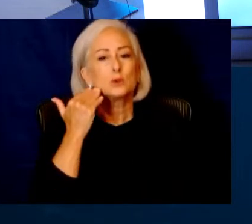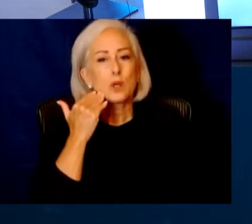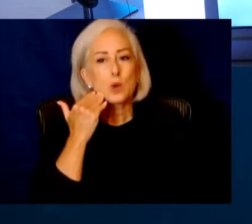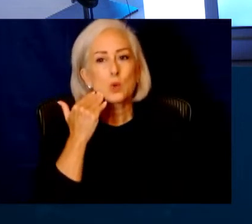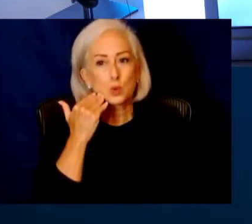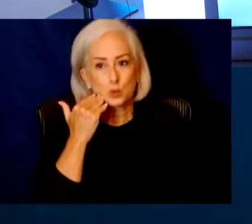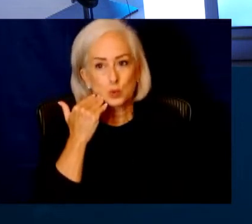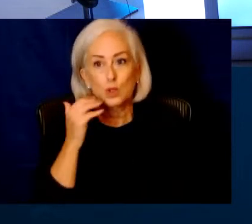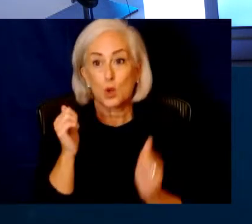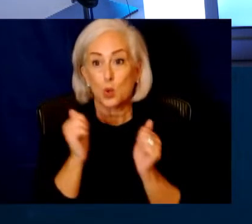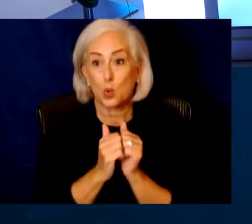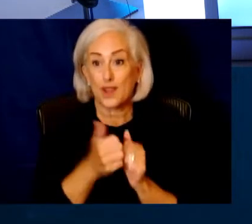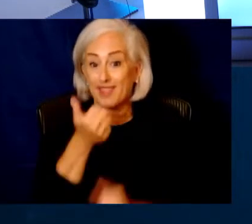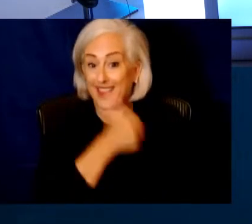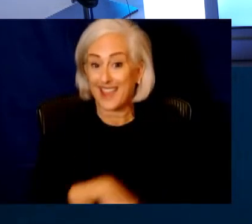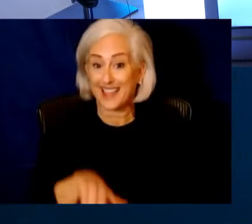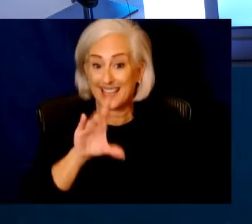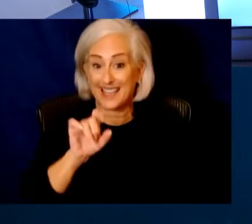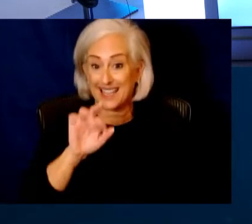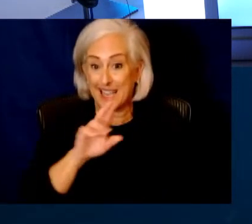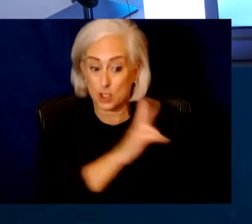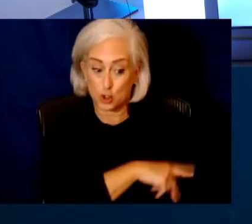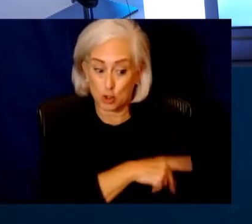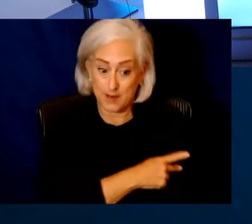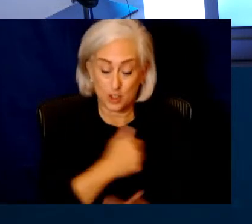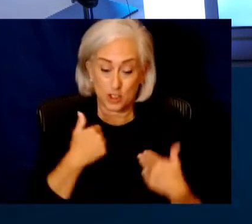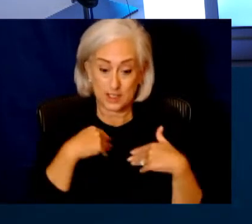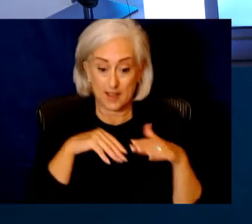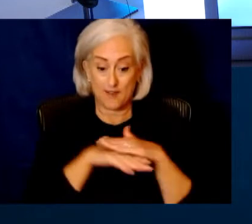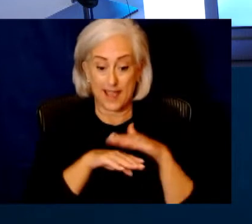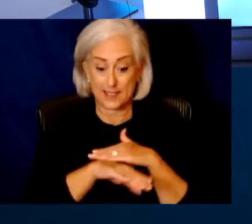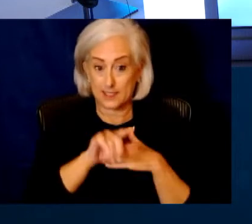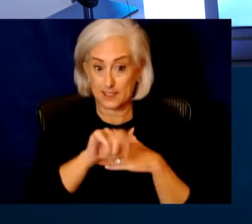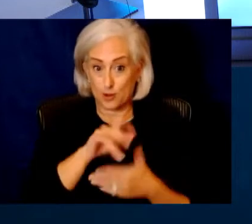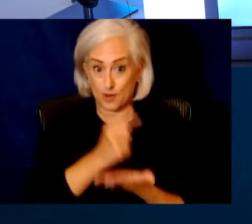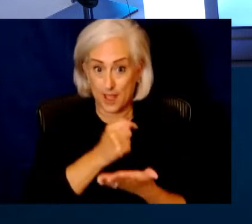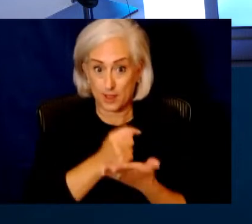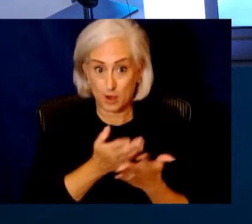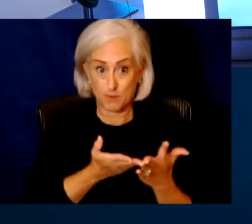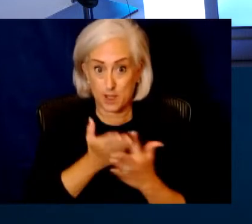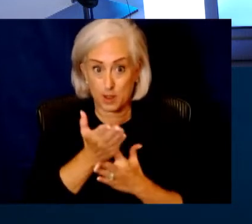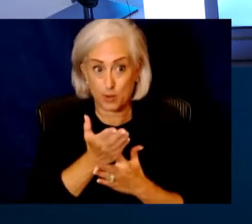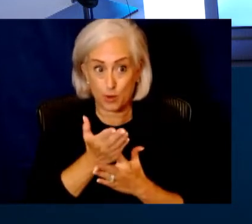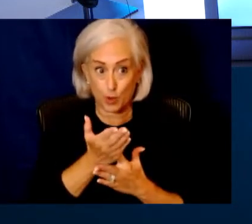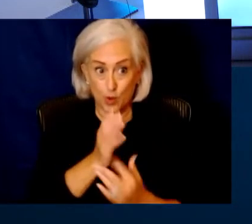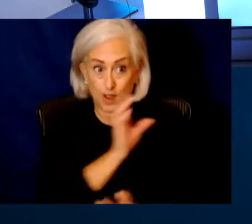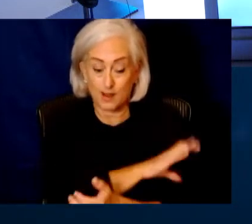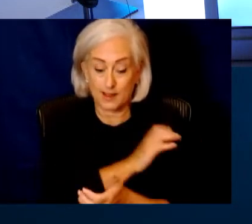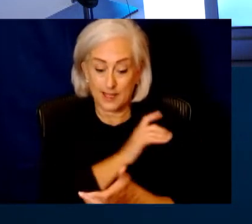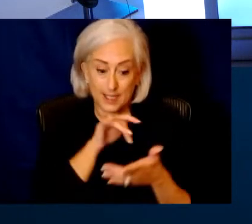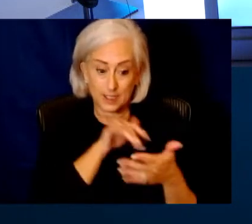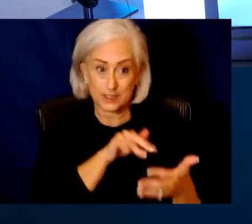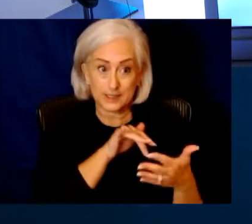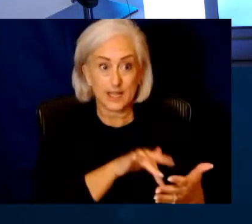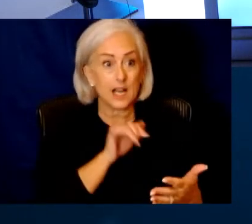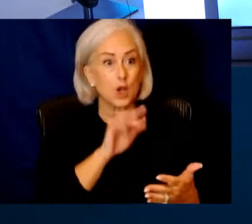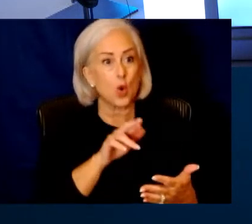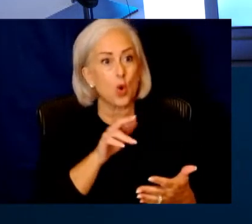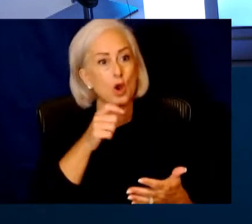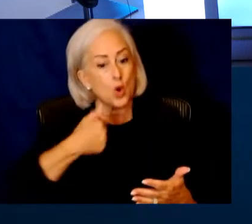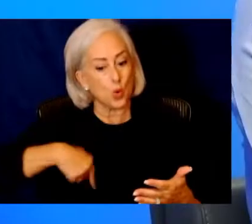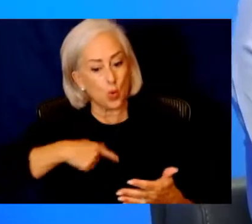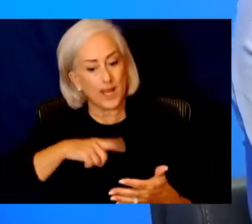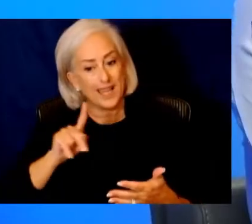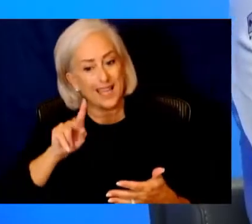any of our cancer patients have access to this therapy through a clinical trial, and would we be enrolling people? So